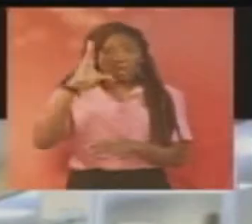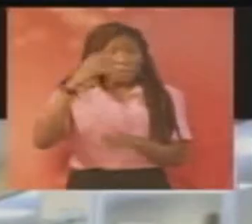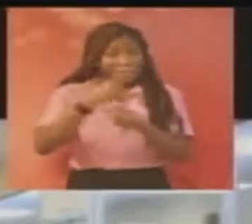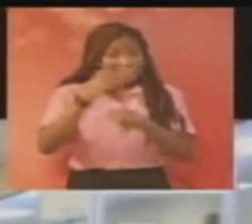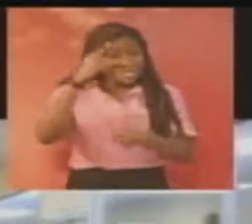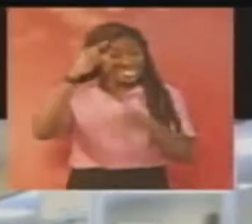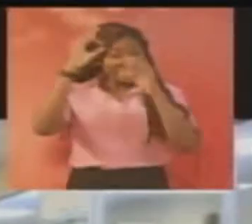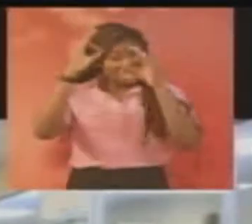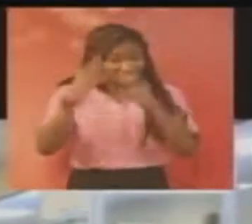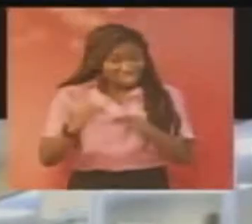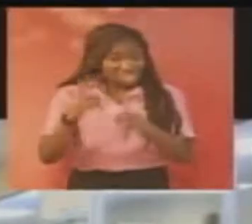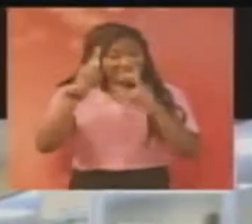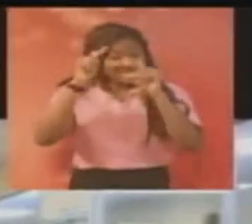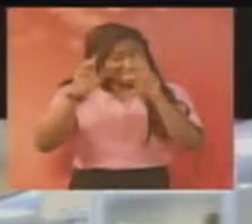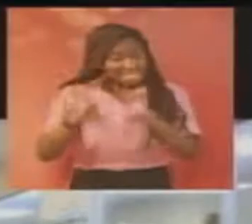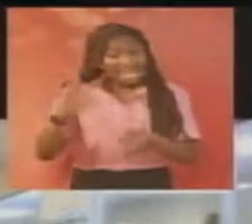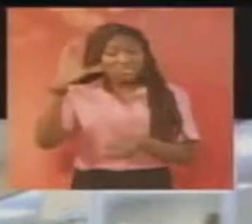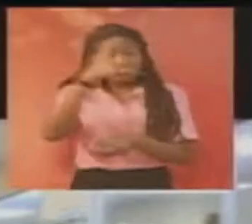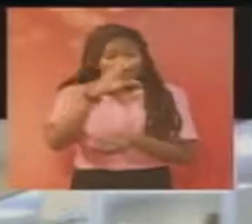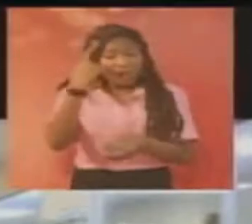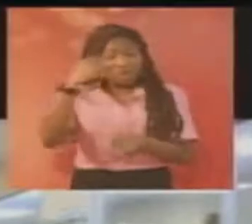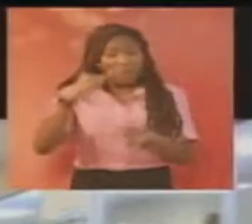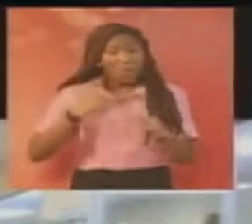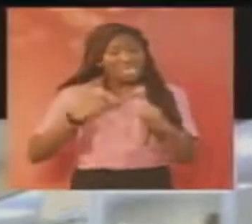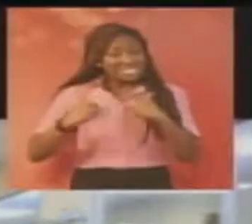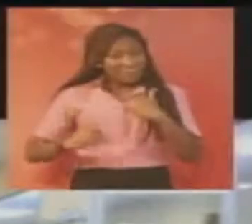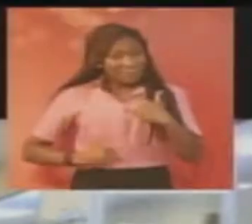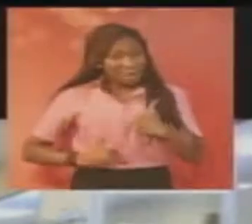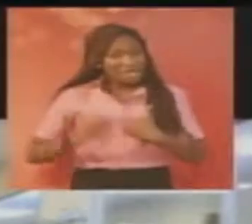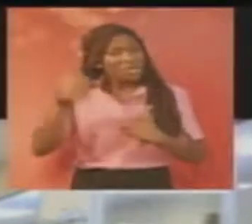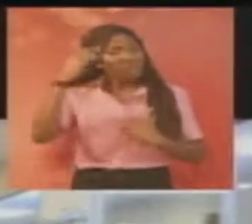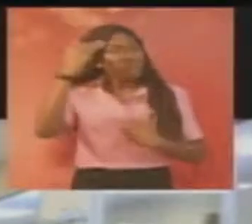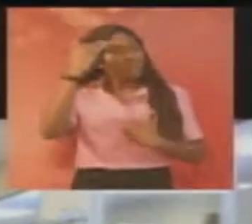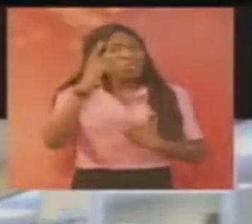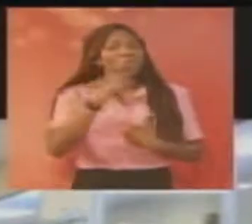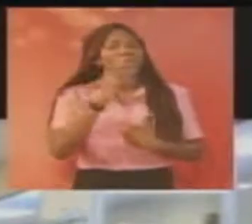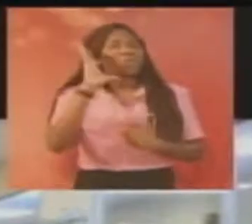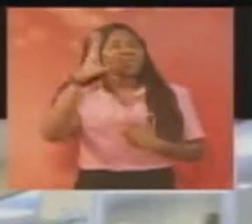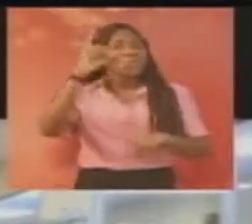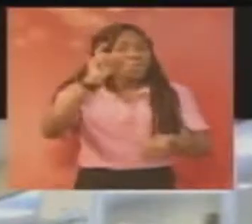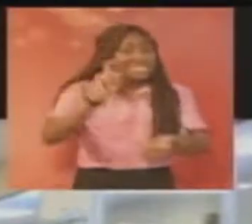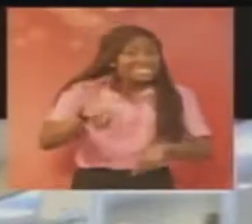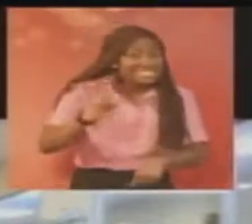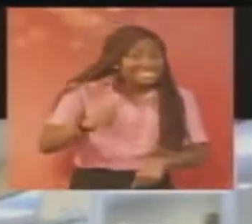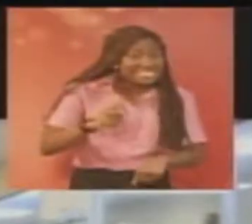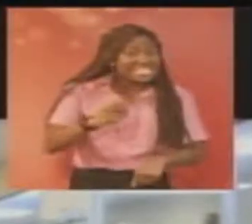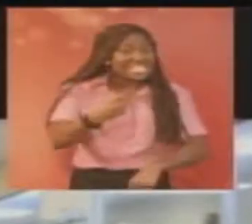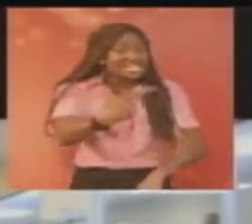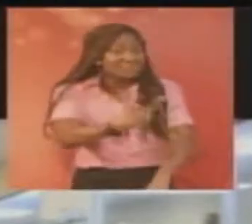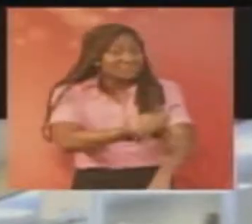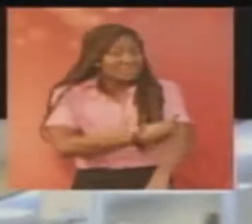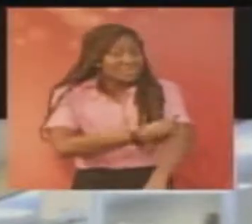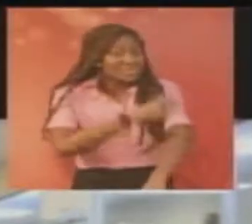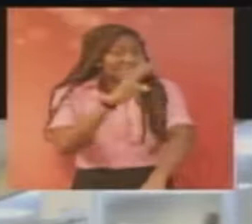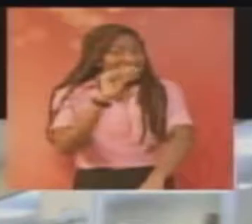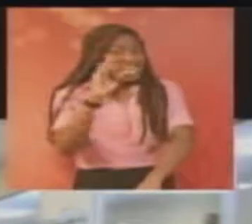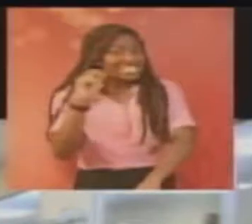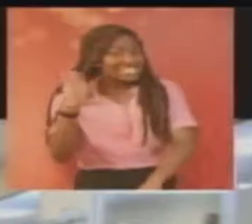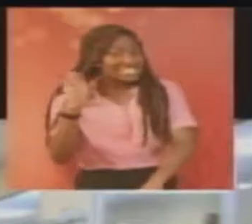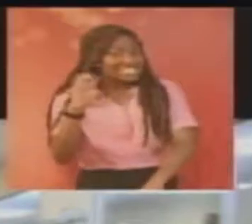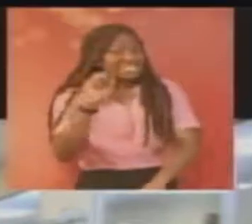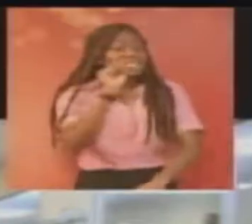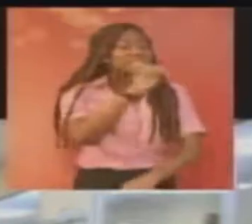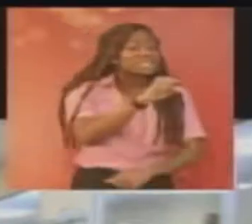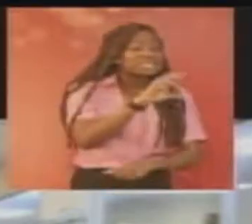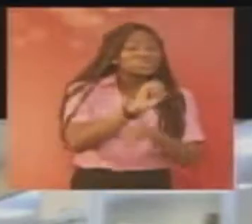for antibodies to determine who would need vaccinations for COVID-19 versus those who won't? I'm asking this as I'm seeing that this